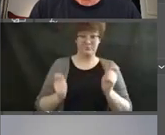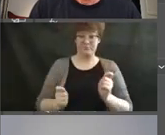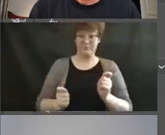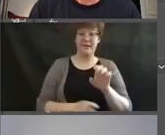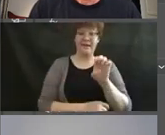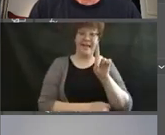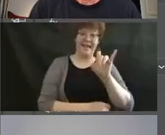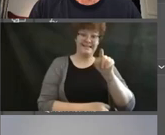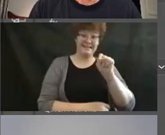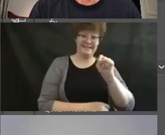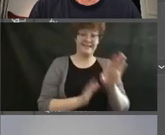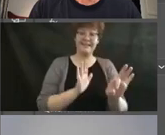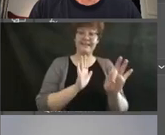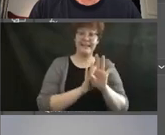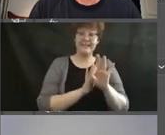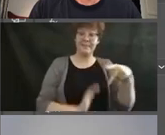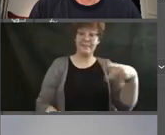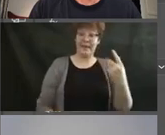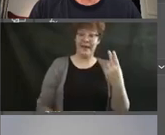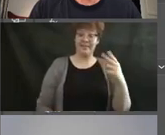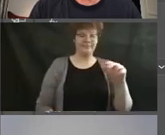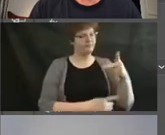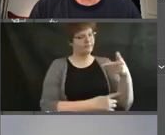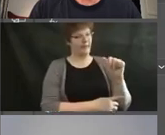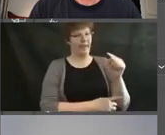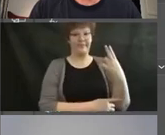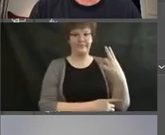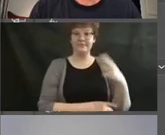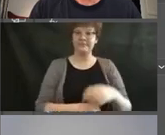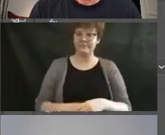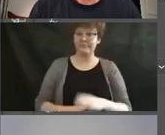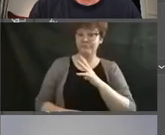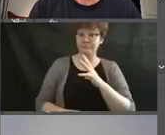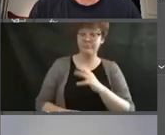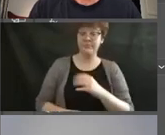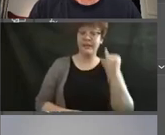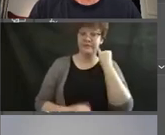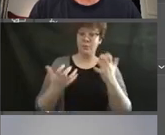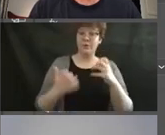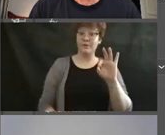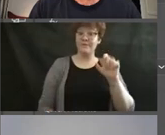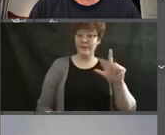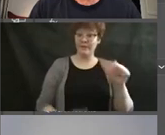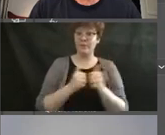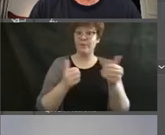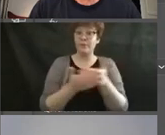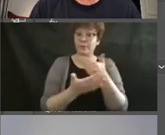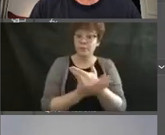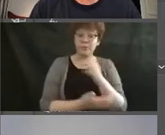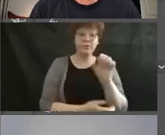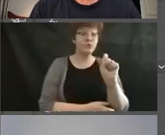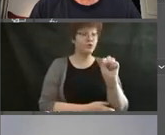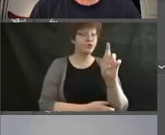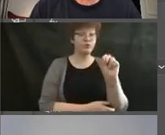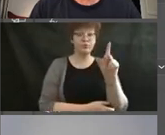moment. If you want to only affect fill with new strokes, if you want to keep them selected, you can do that.